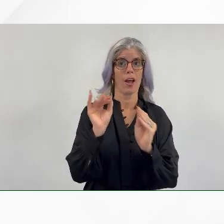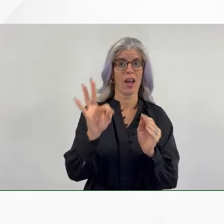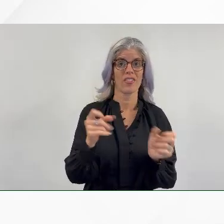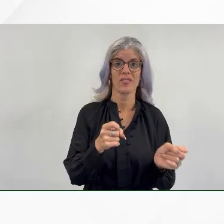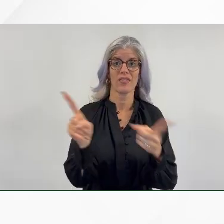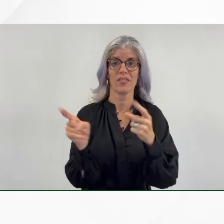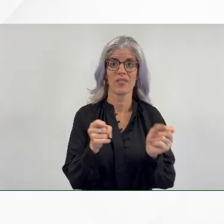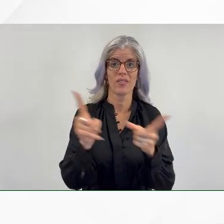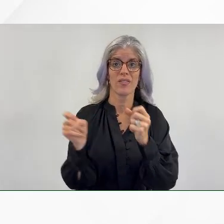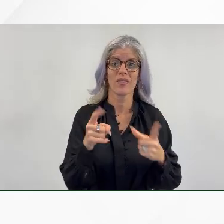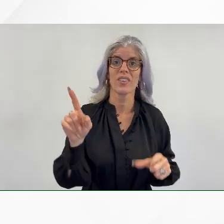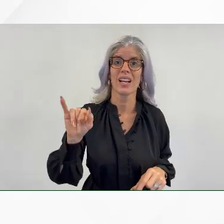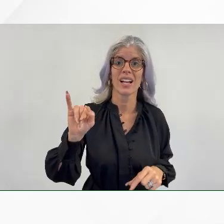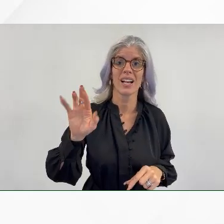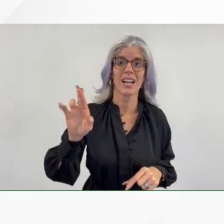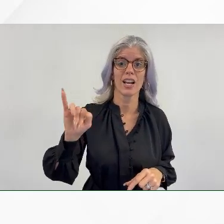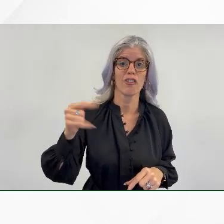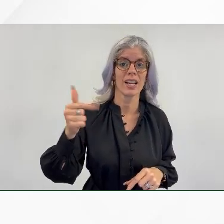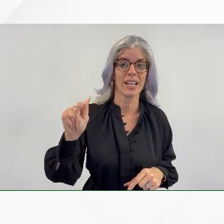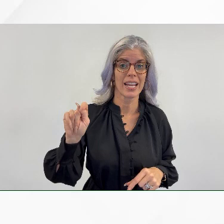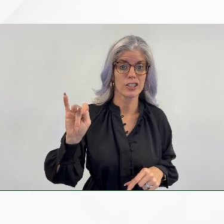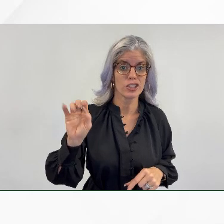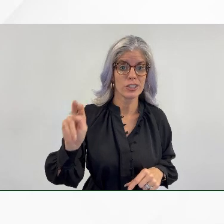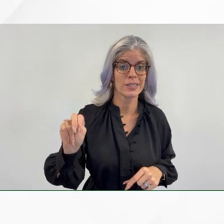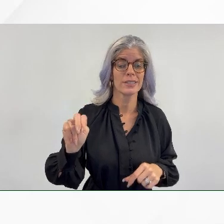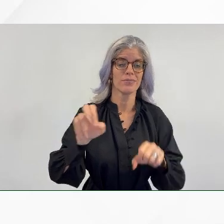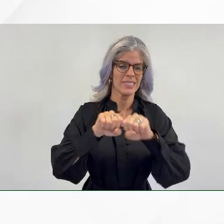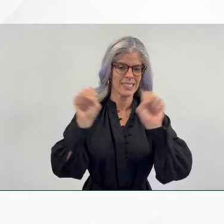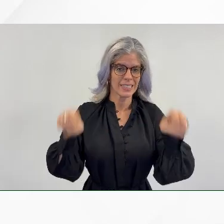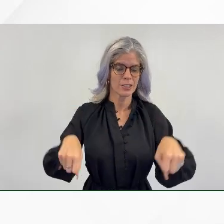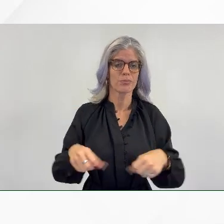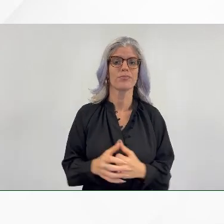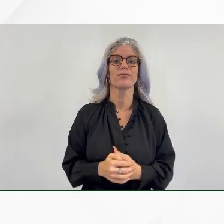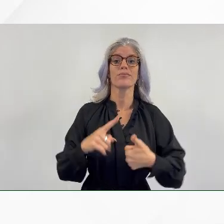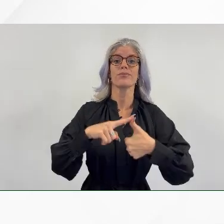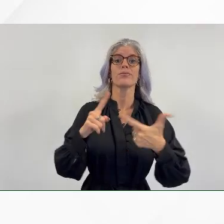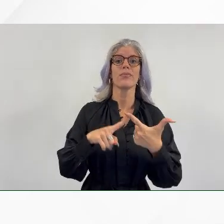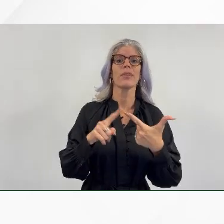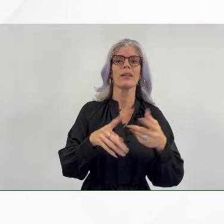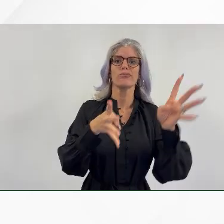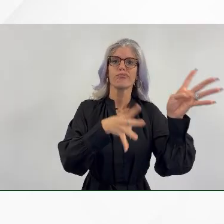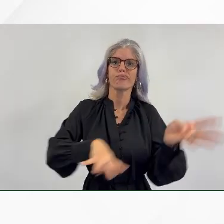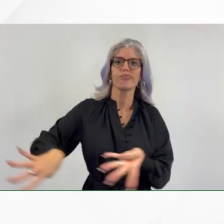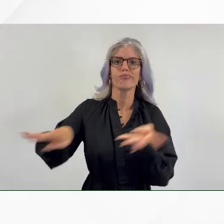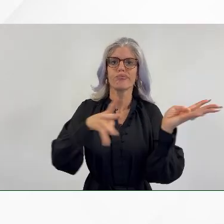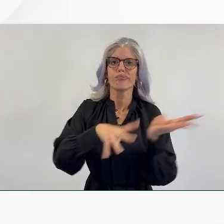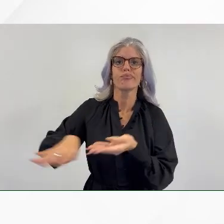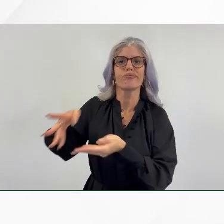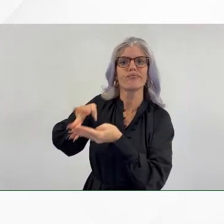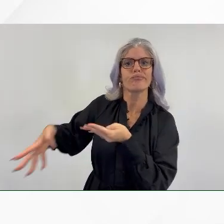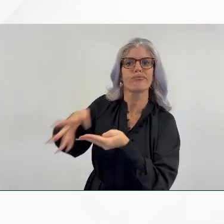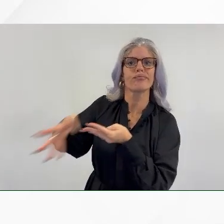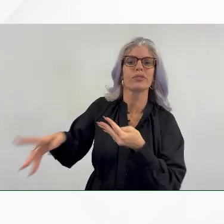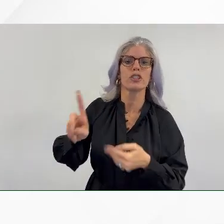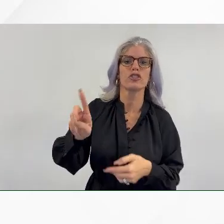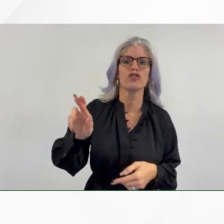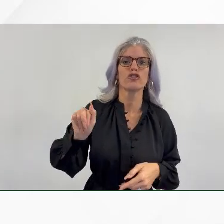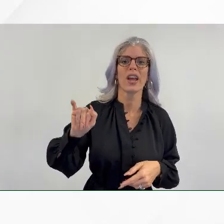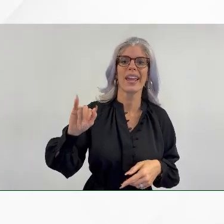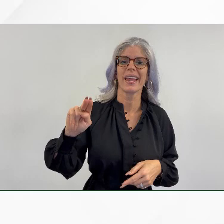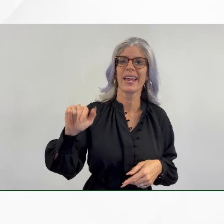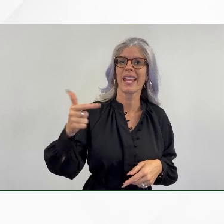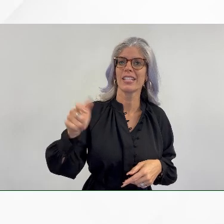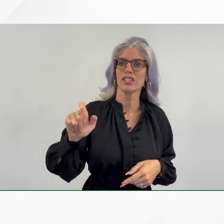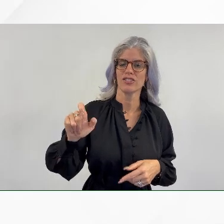levees. This does not include water control facilities under the control of another federal agency with very few exceptions.